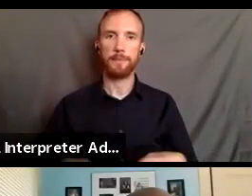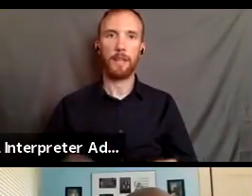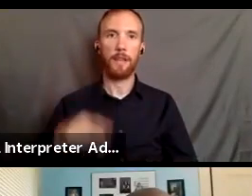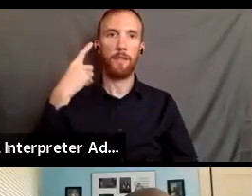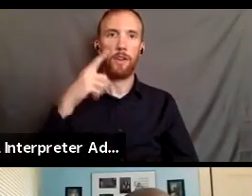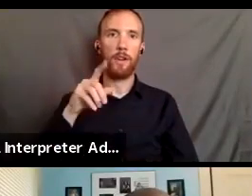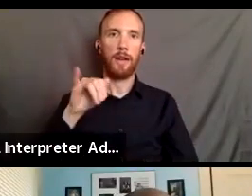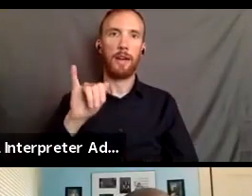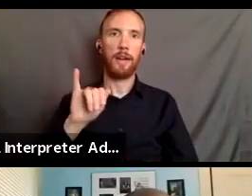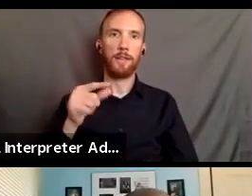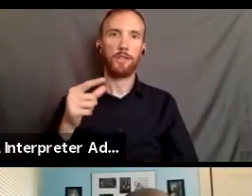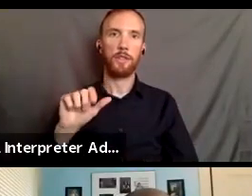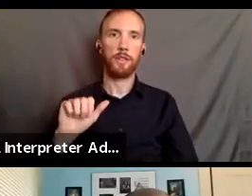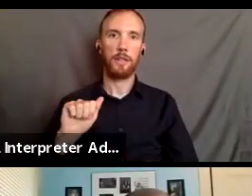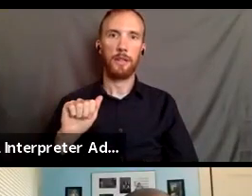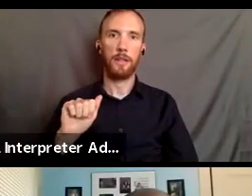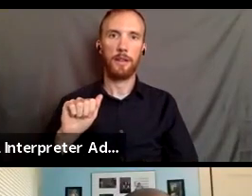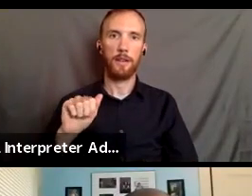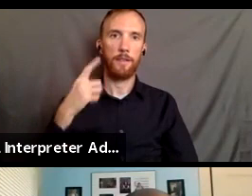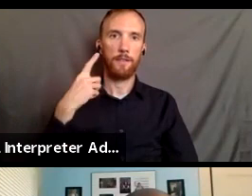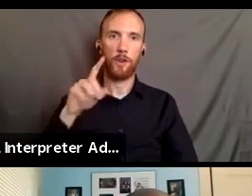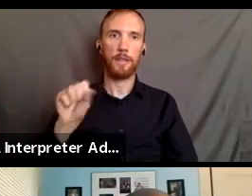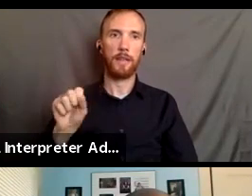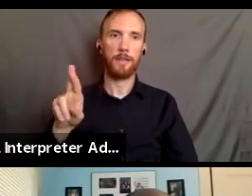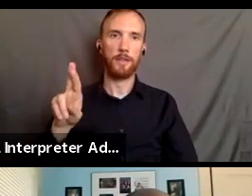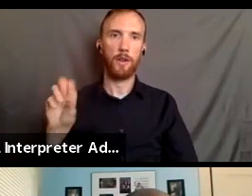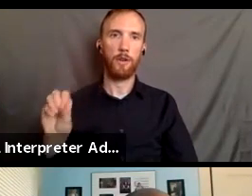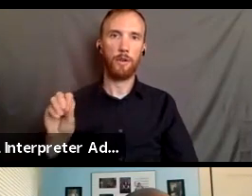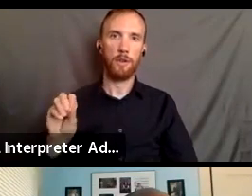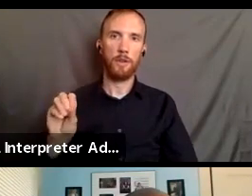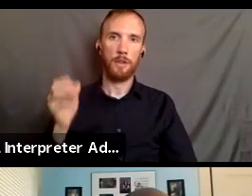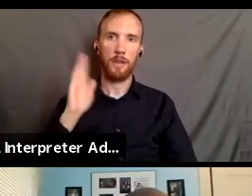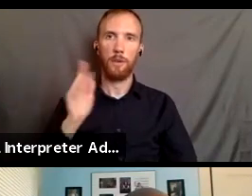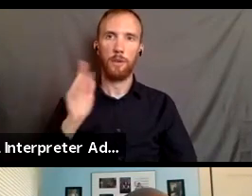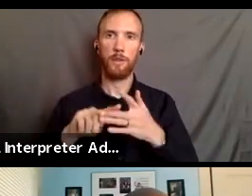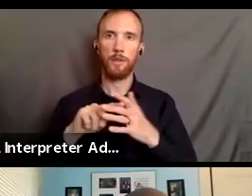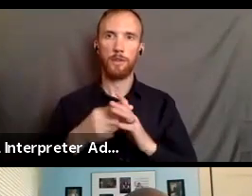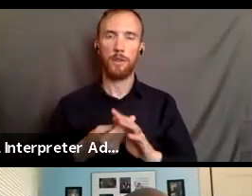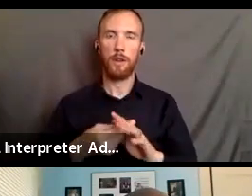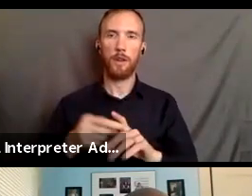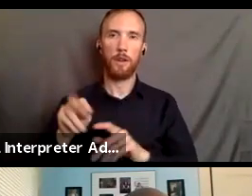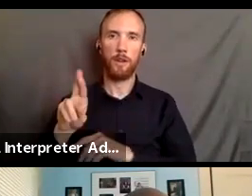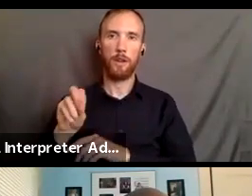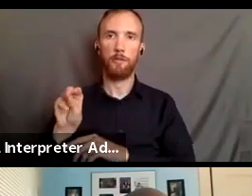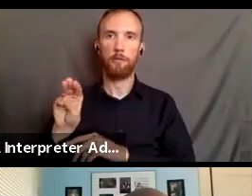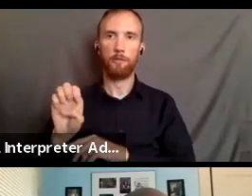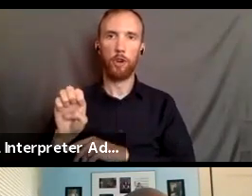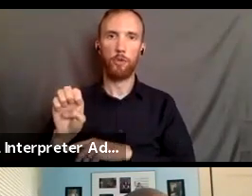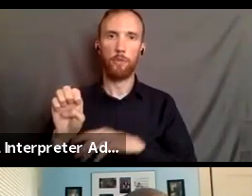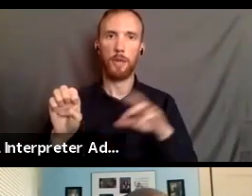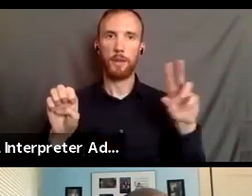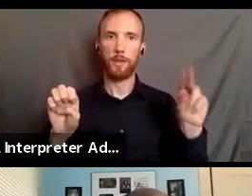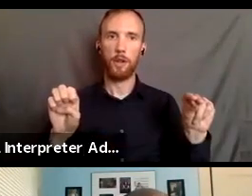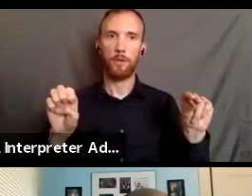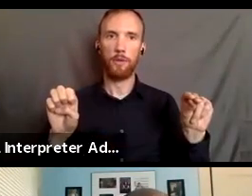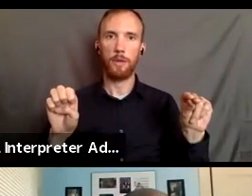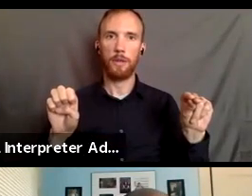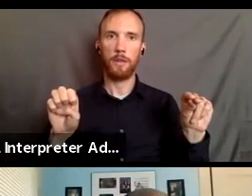iga on the sros and we'll begin with member rome no